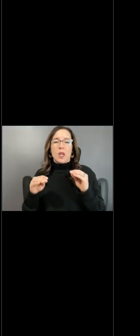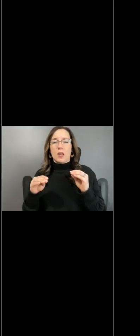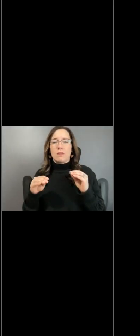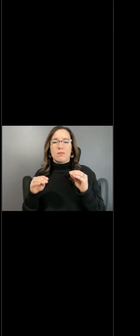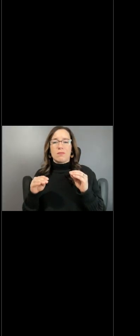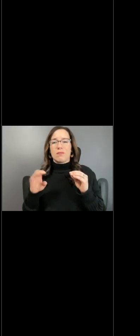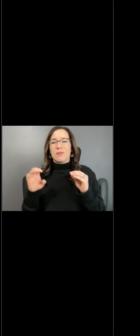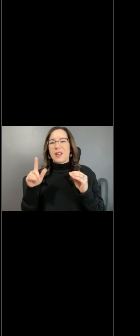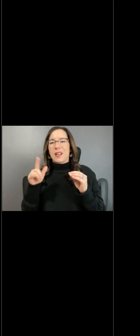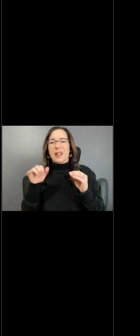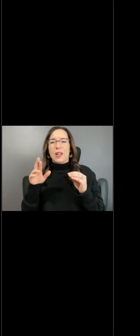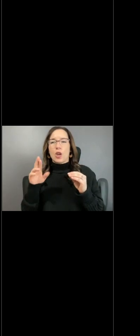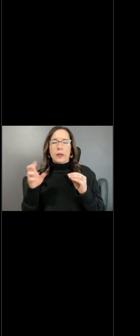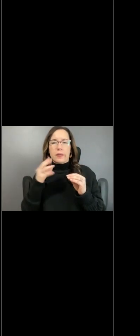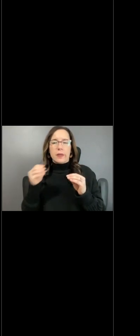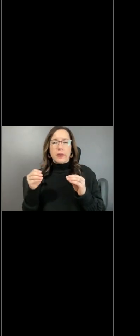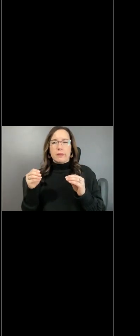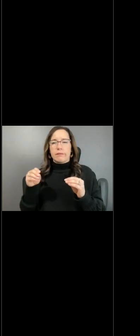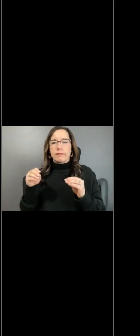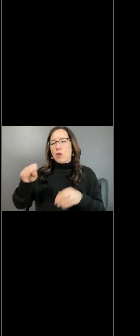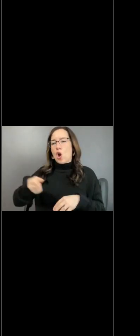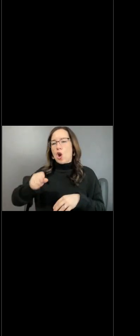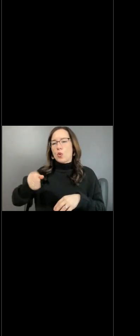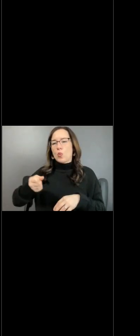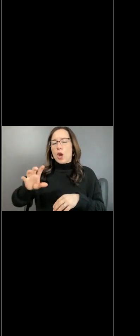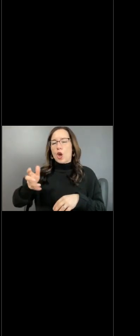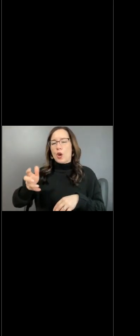hardware on usable doors.